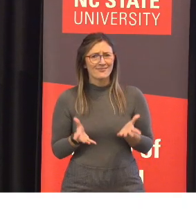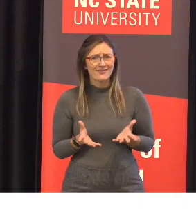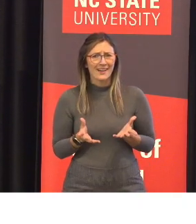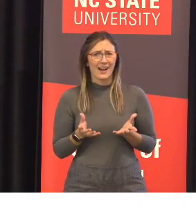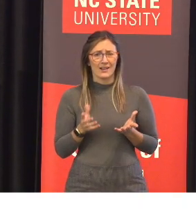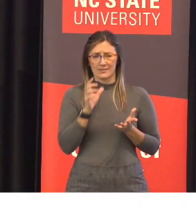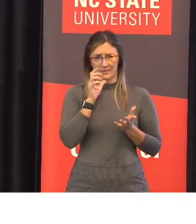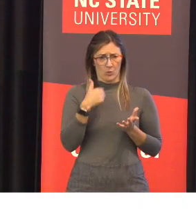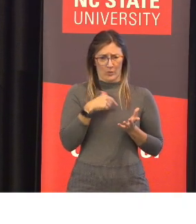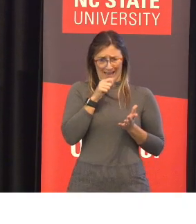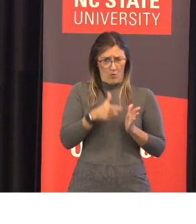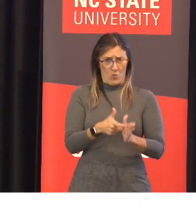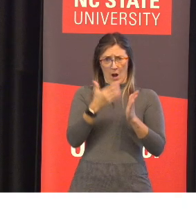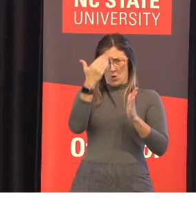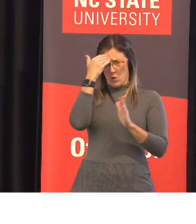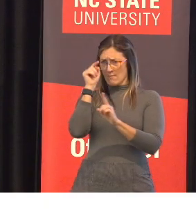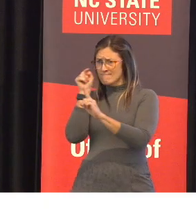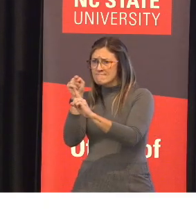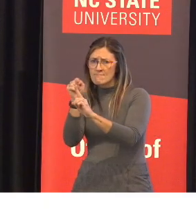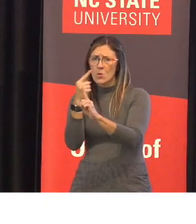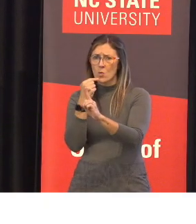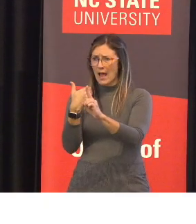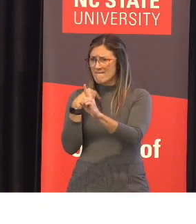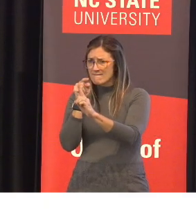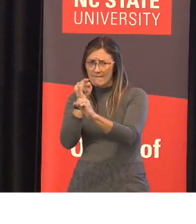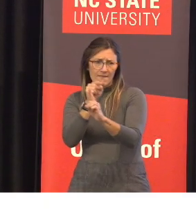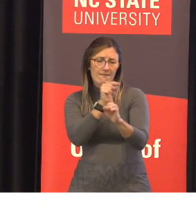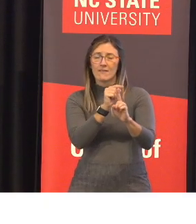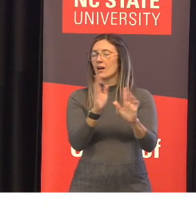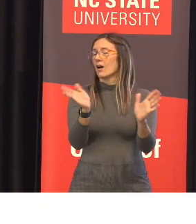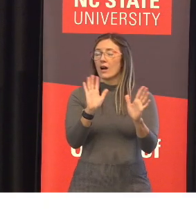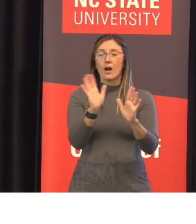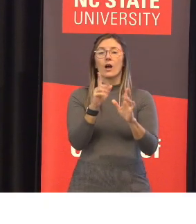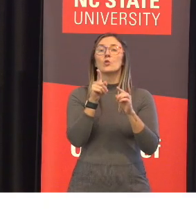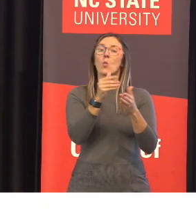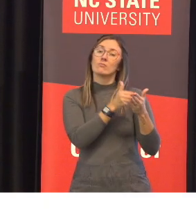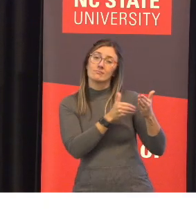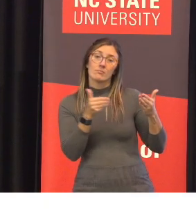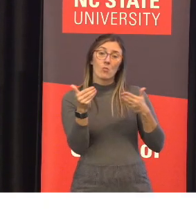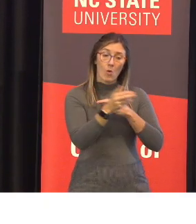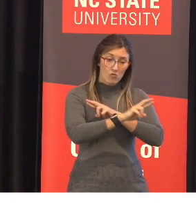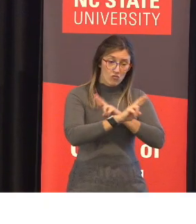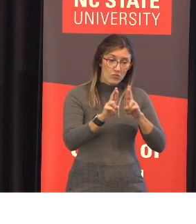need to know. We simply need to know how to make things proactively accessible.